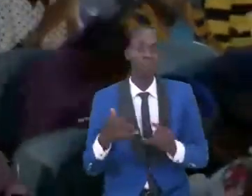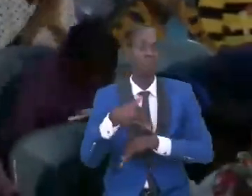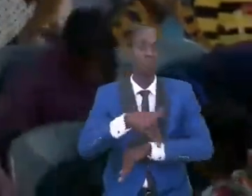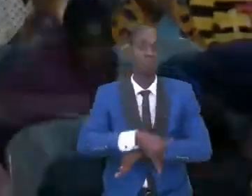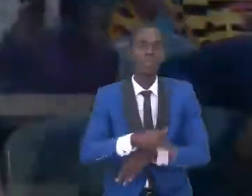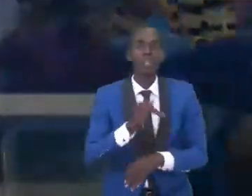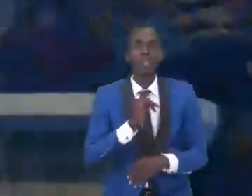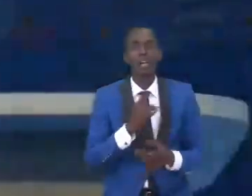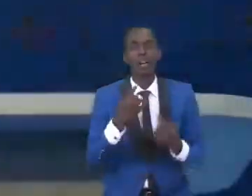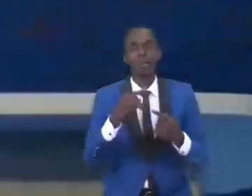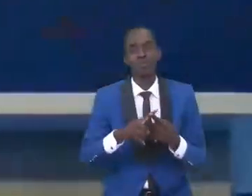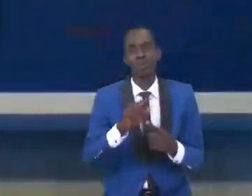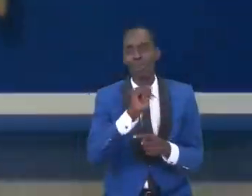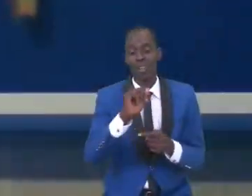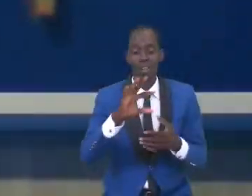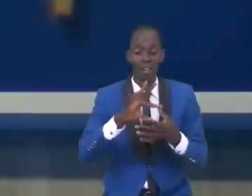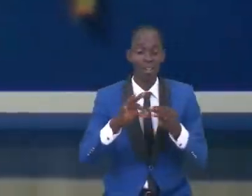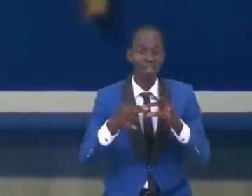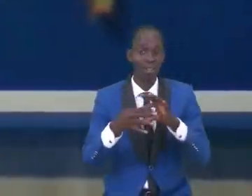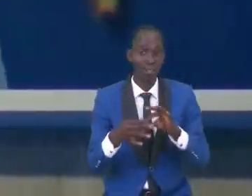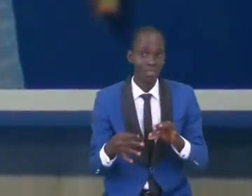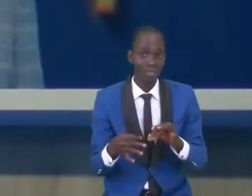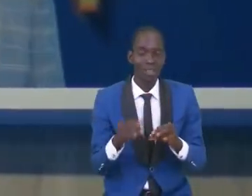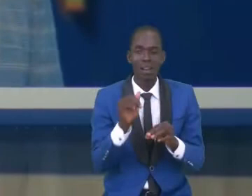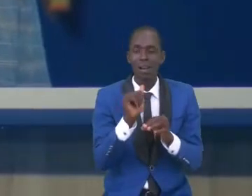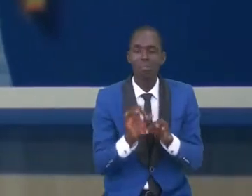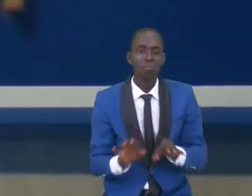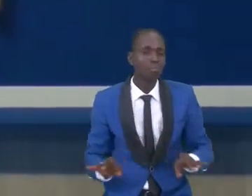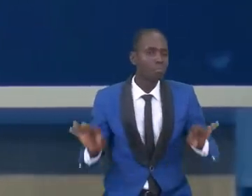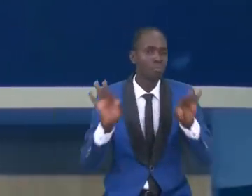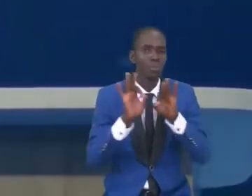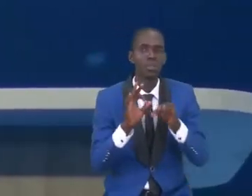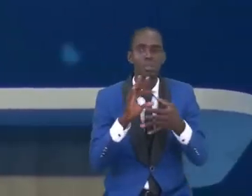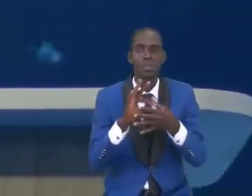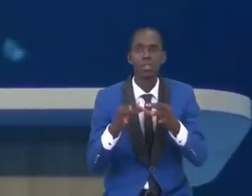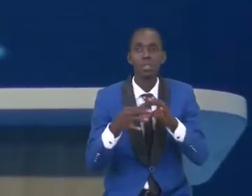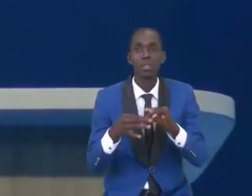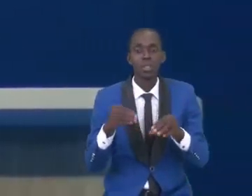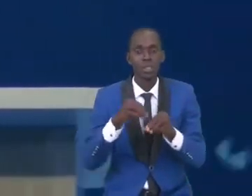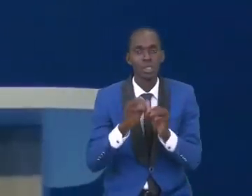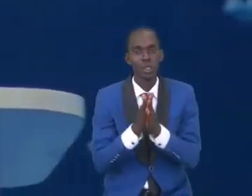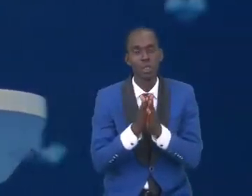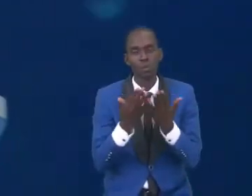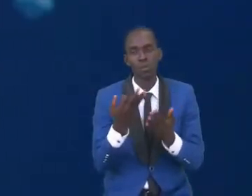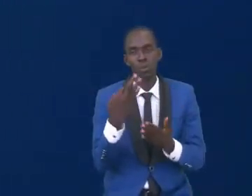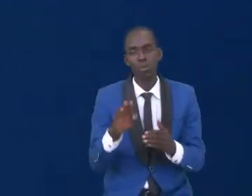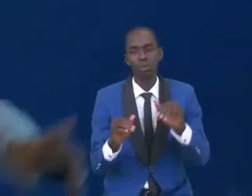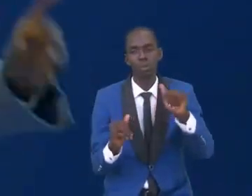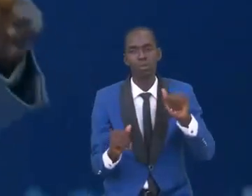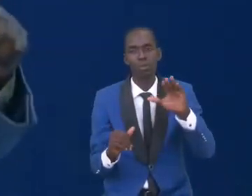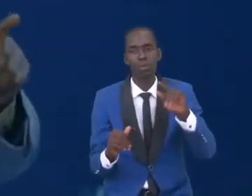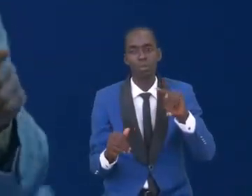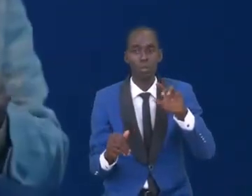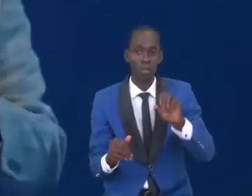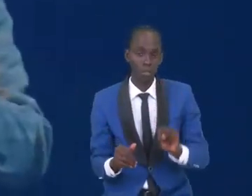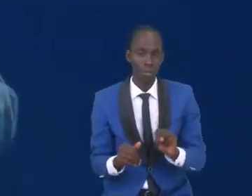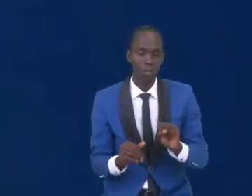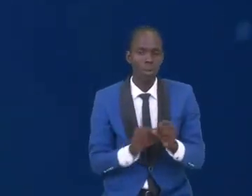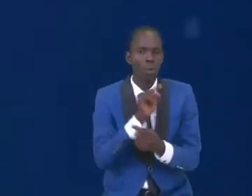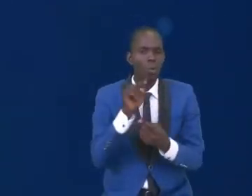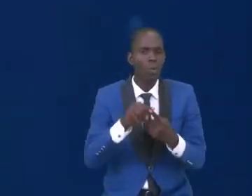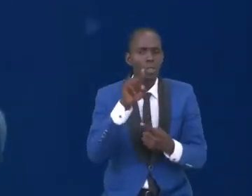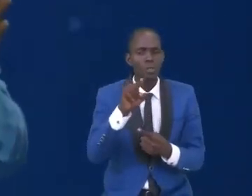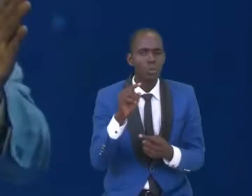come to a story, an important story in the Acts of the Apostles. When you hear